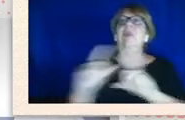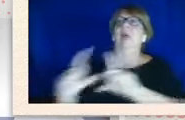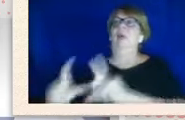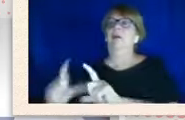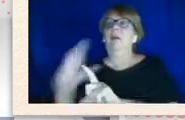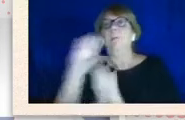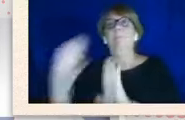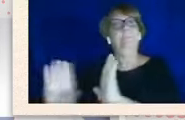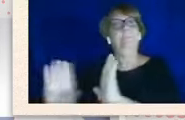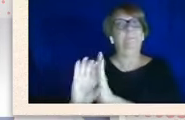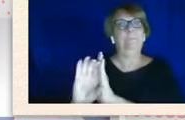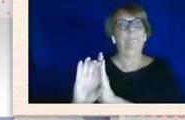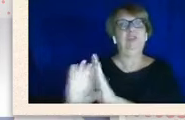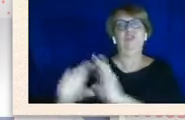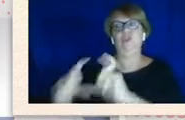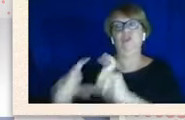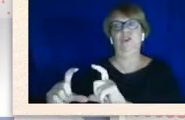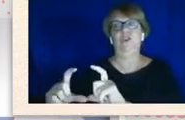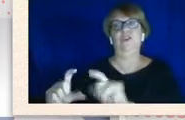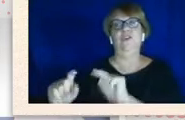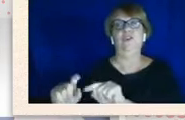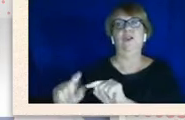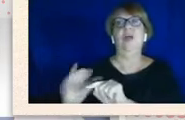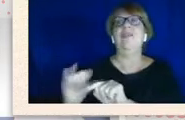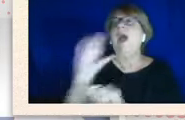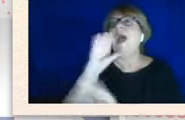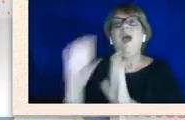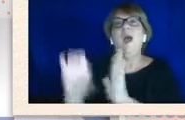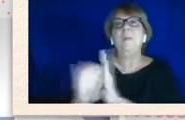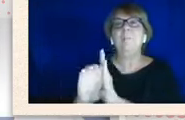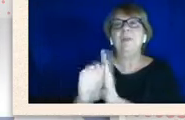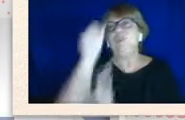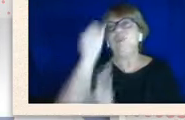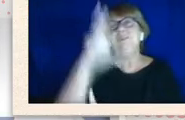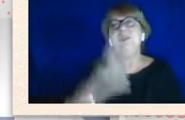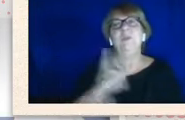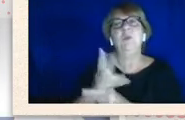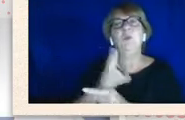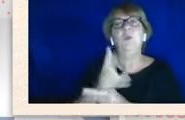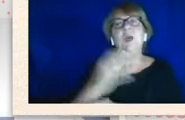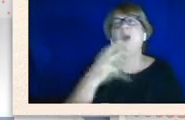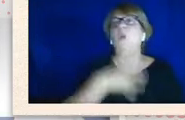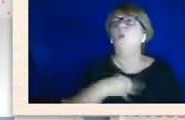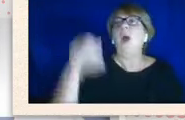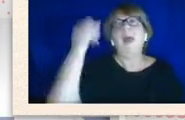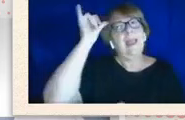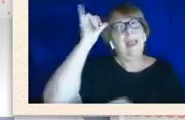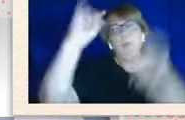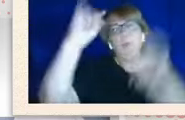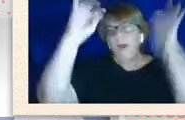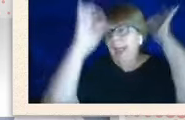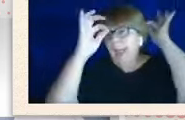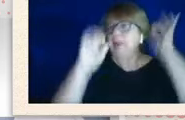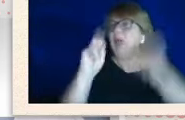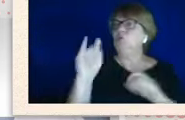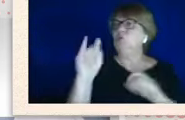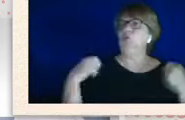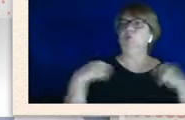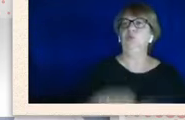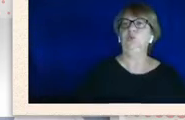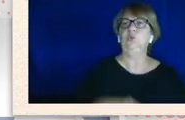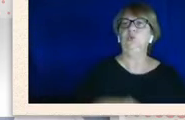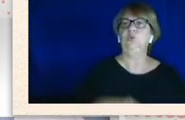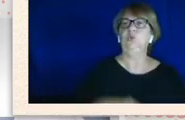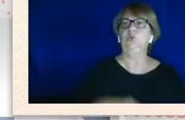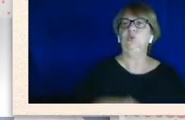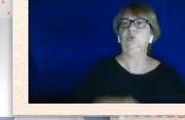your screen. The picture is a gentleman wearing a white cowboy hat in a suit. He's wearing glasses, and